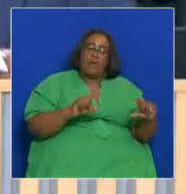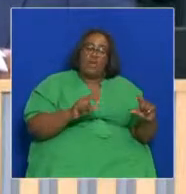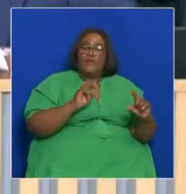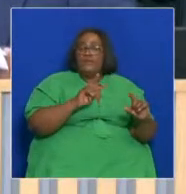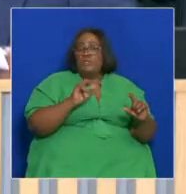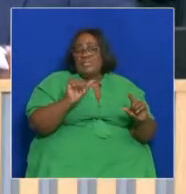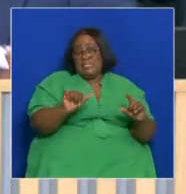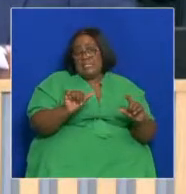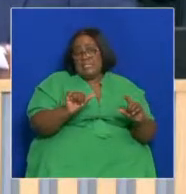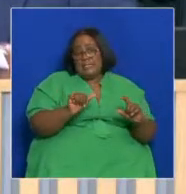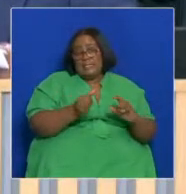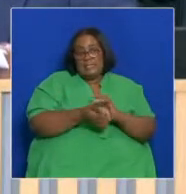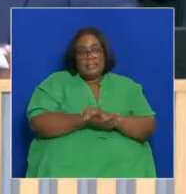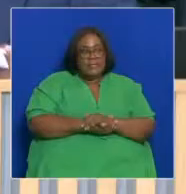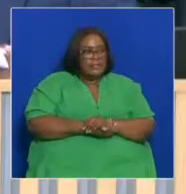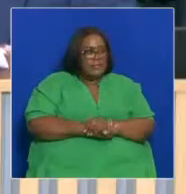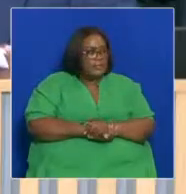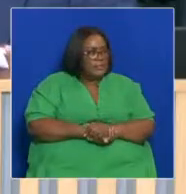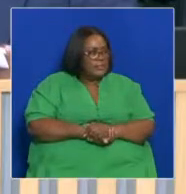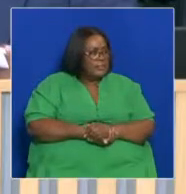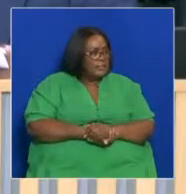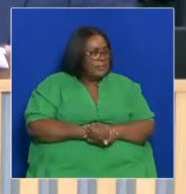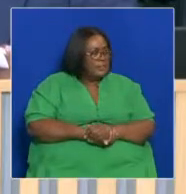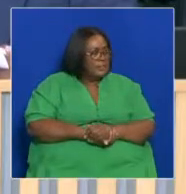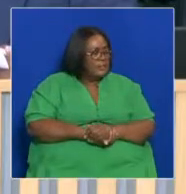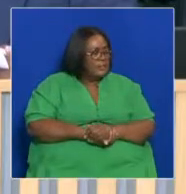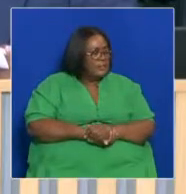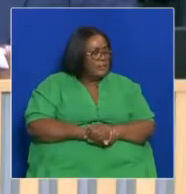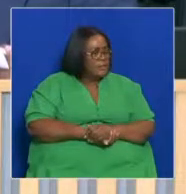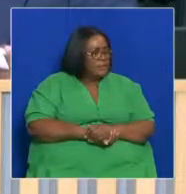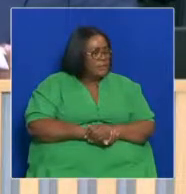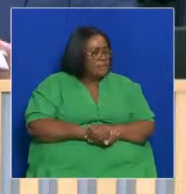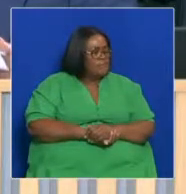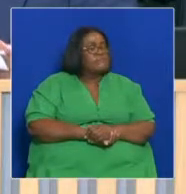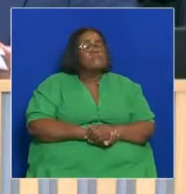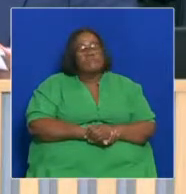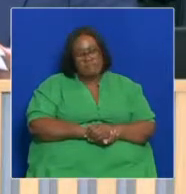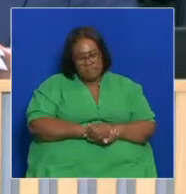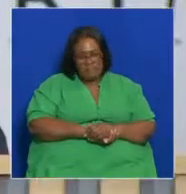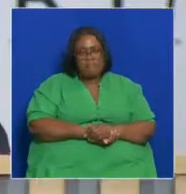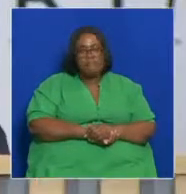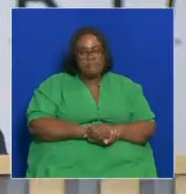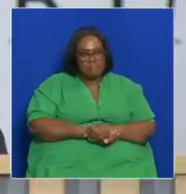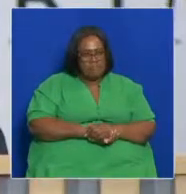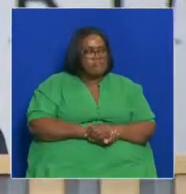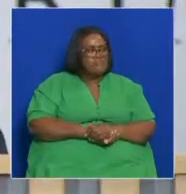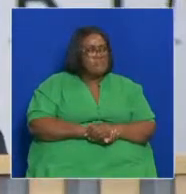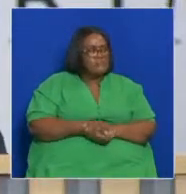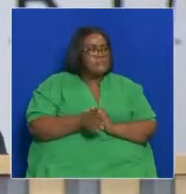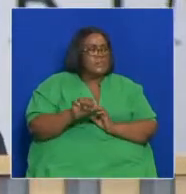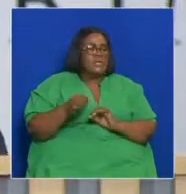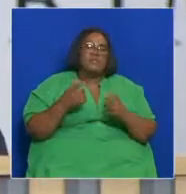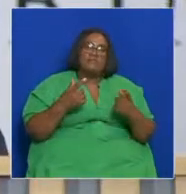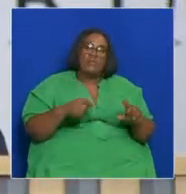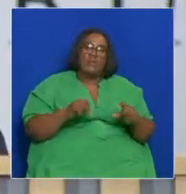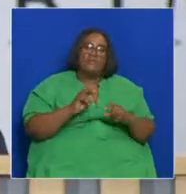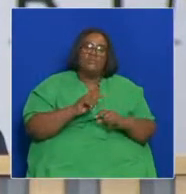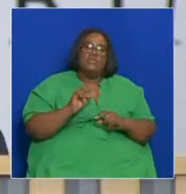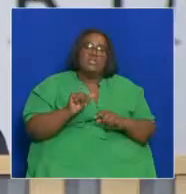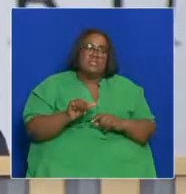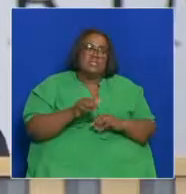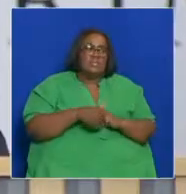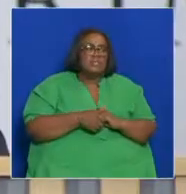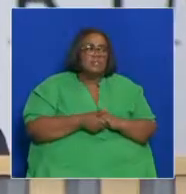top of foot of Yes, page, yes, foot of paragraph, page 11, paragraph 26. top of page 12. Yes,